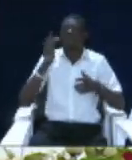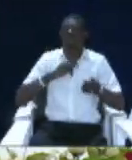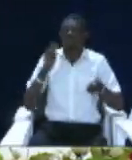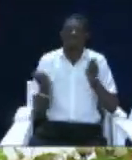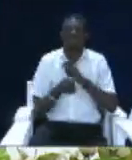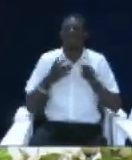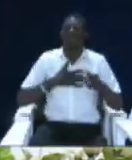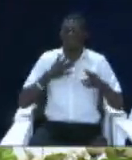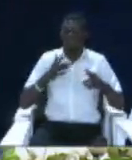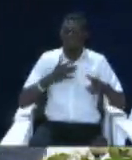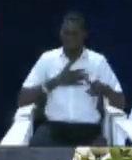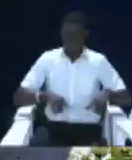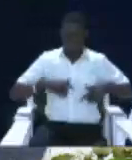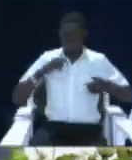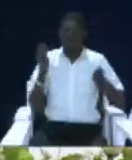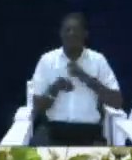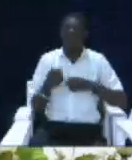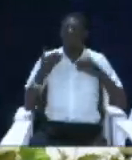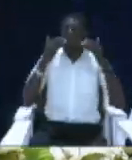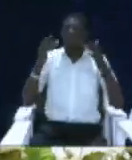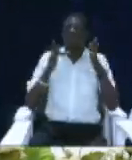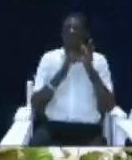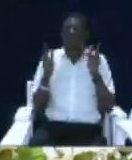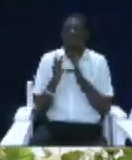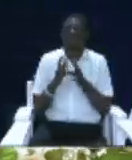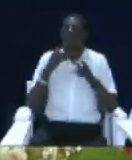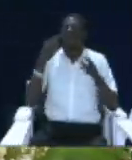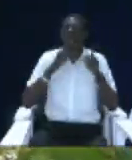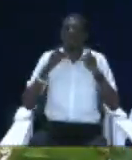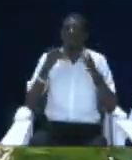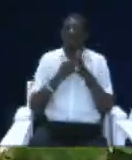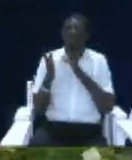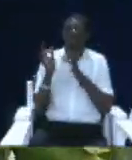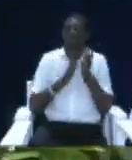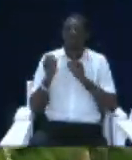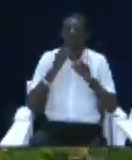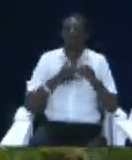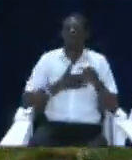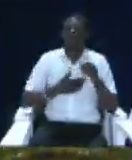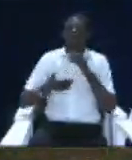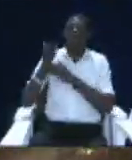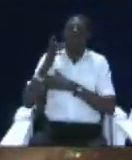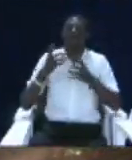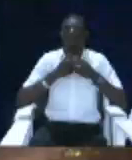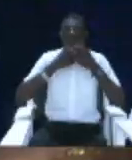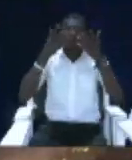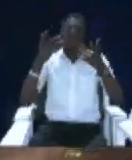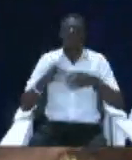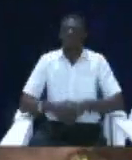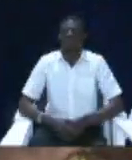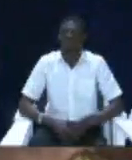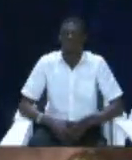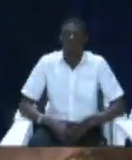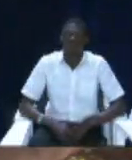same. Jesus touched me. I just want to say thank you, Jesus. Who did it? Jesus. Oh my God.